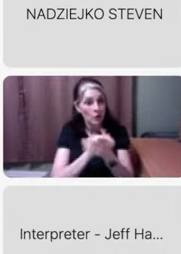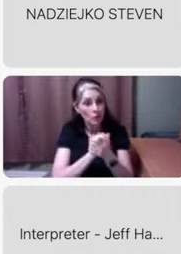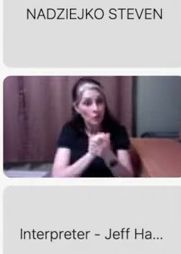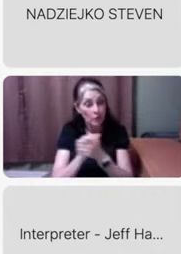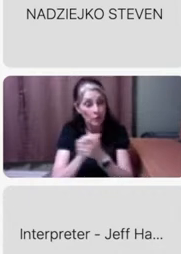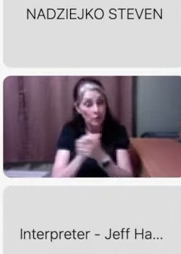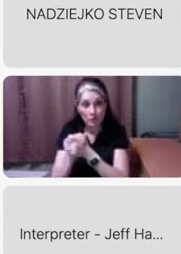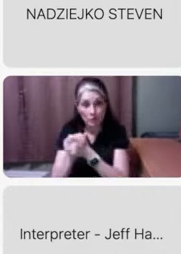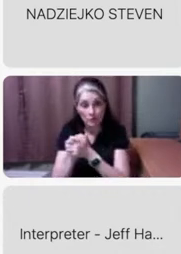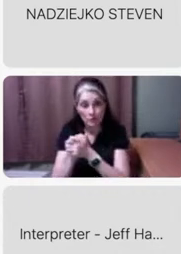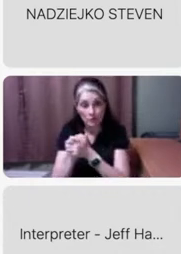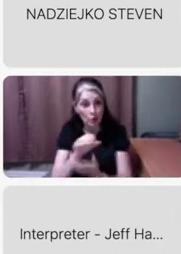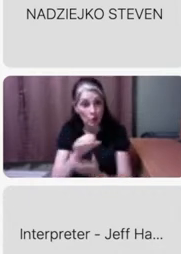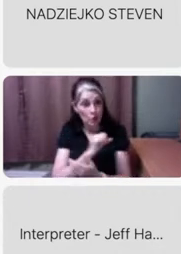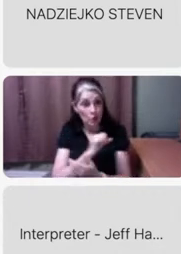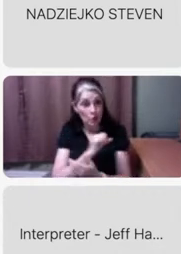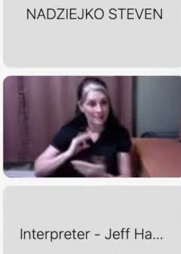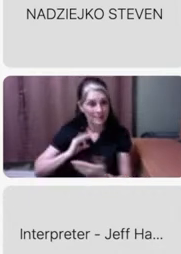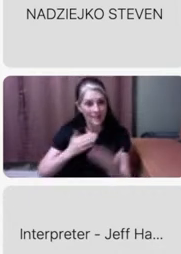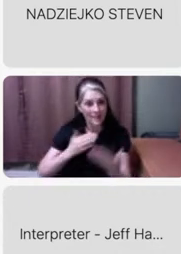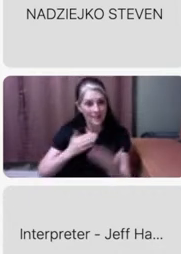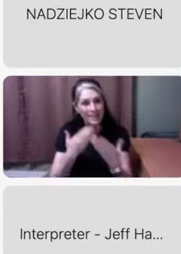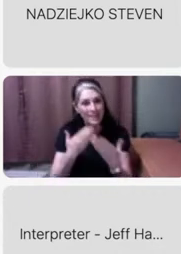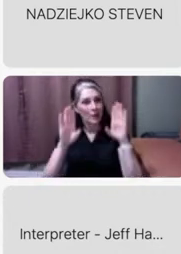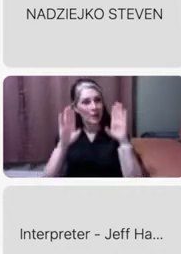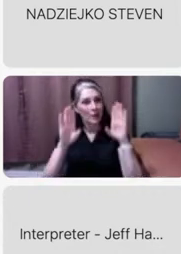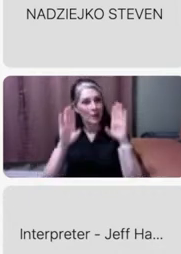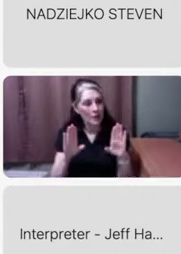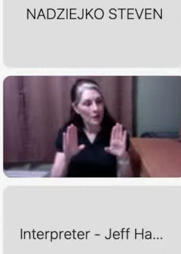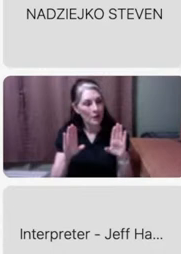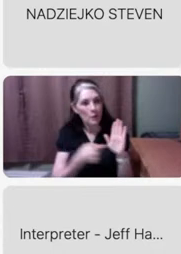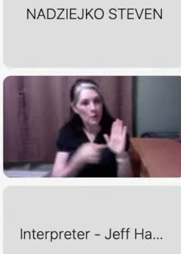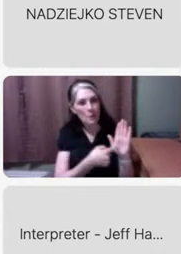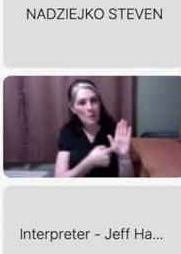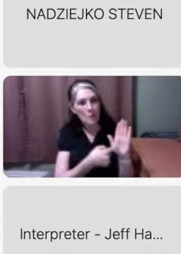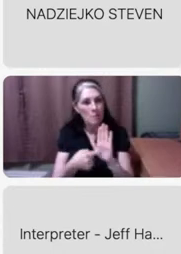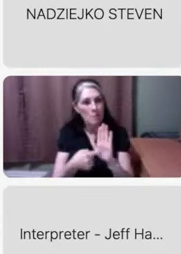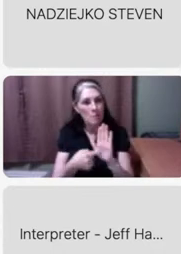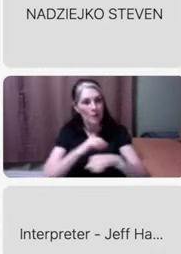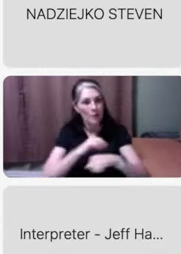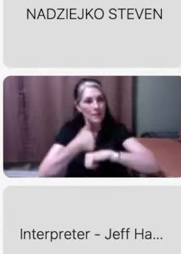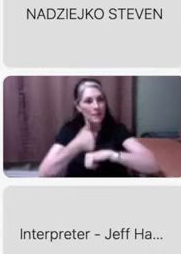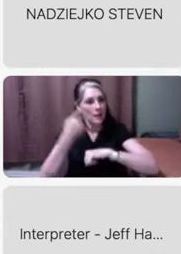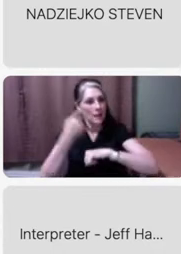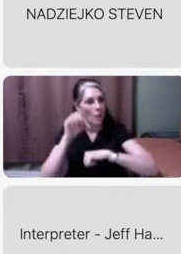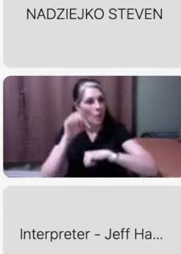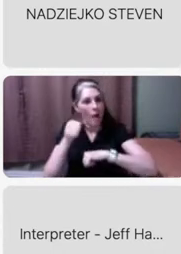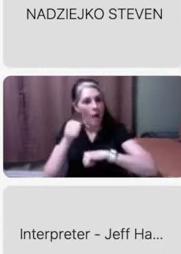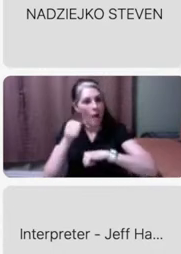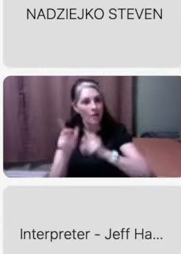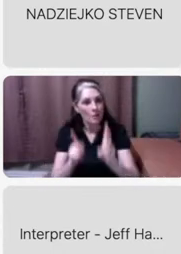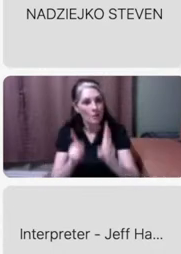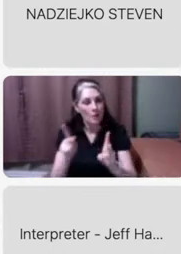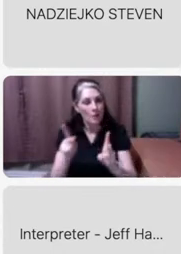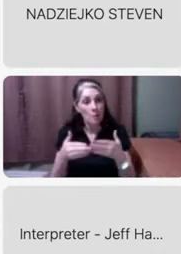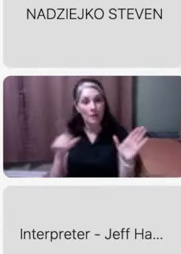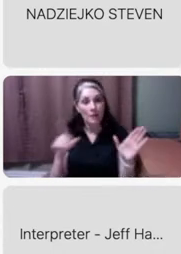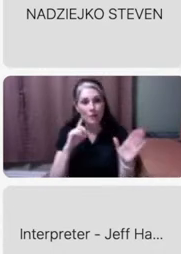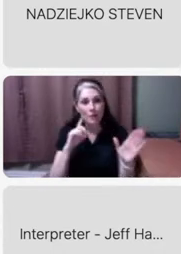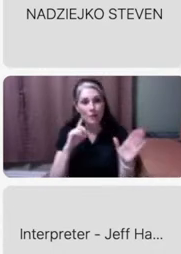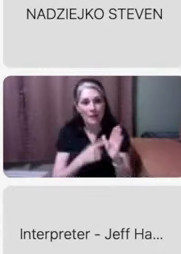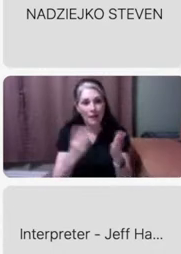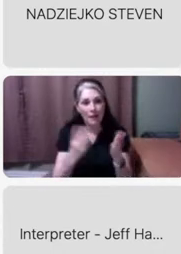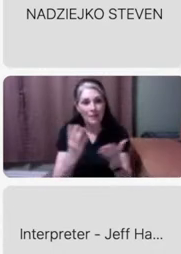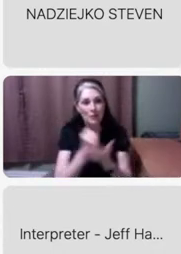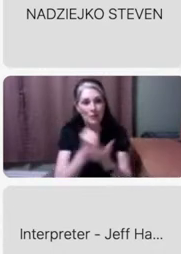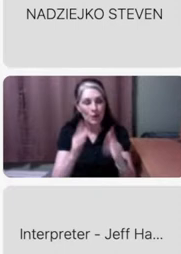staff and thank them for their wonderful model they set for others we would like to probably recognize our winners tonight and invite